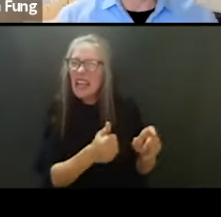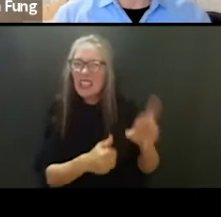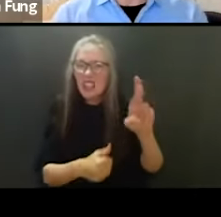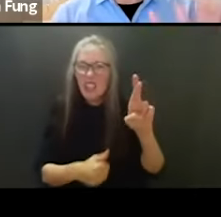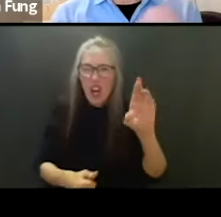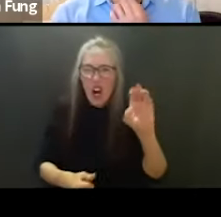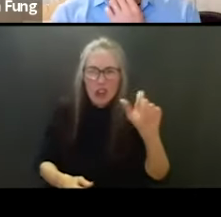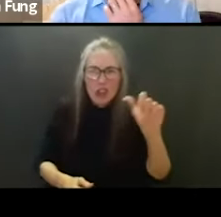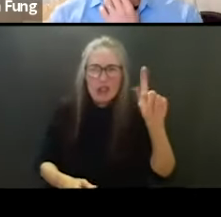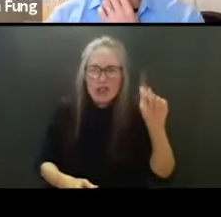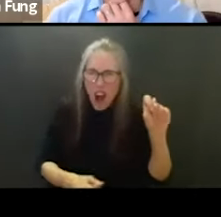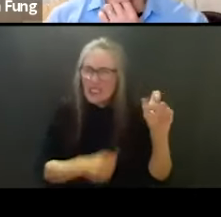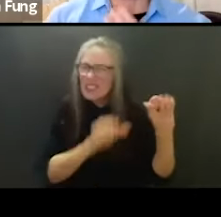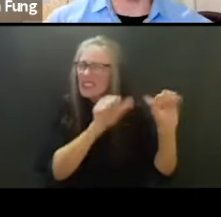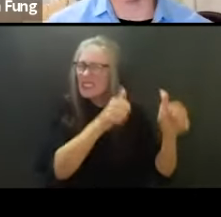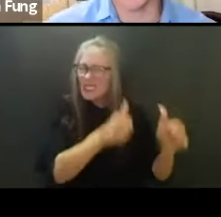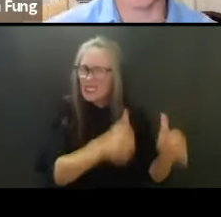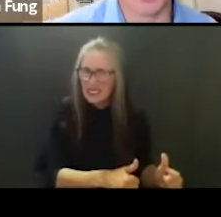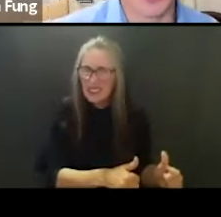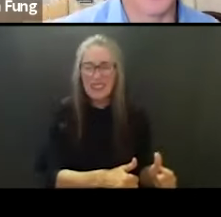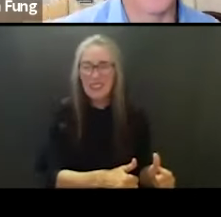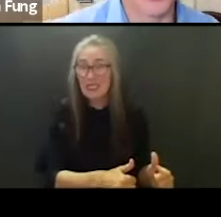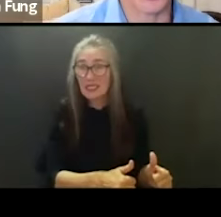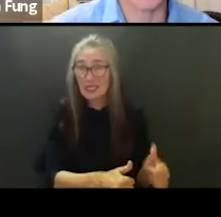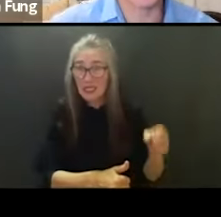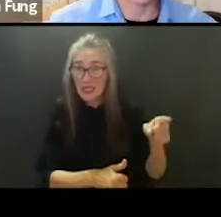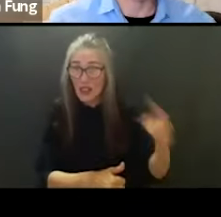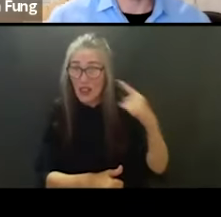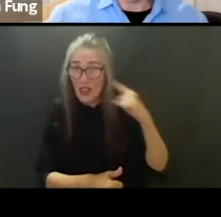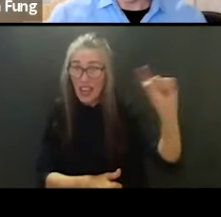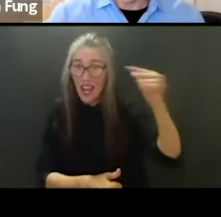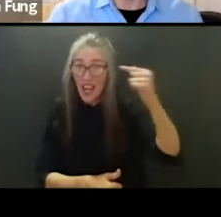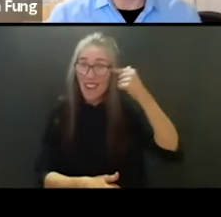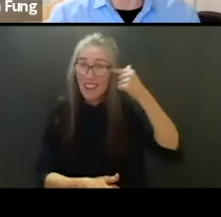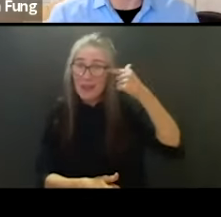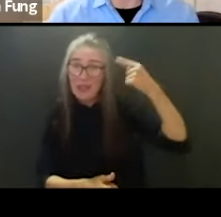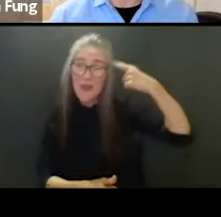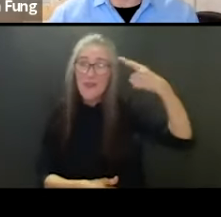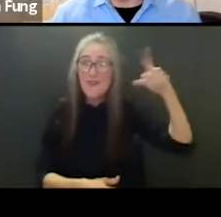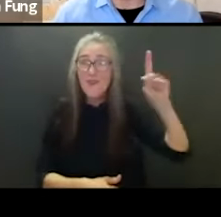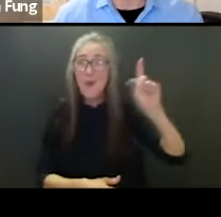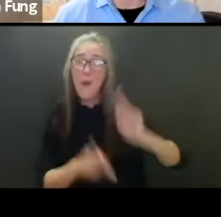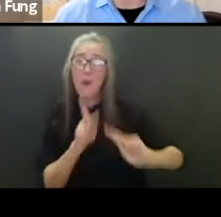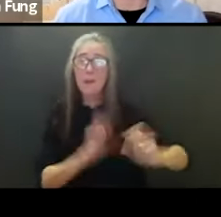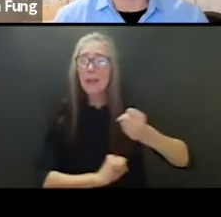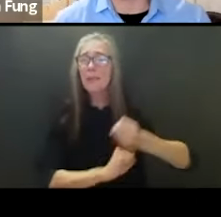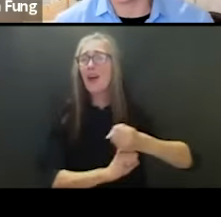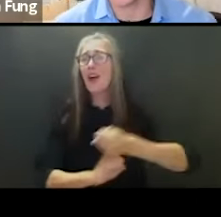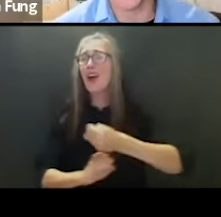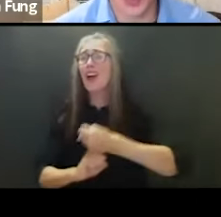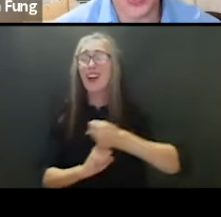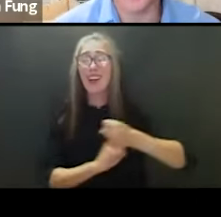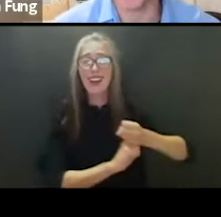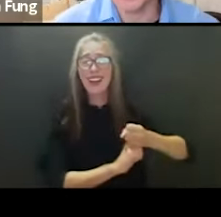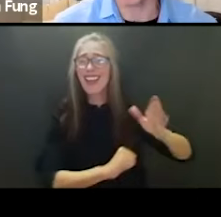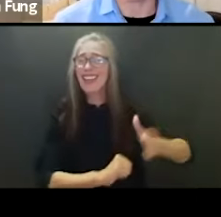And I just want to bring out two aspects of that rot for you. The first aspect is that it was not, I believe, government